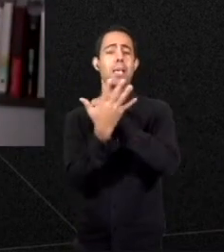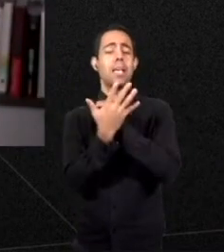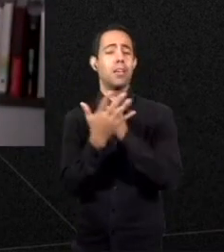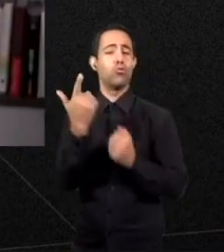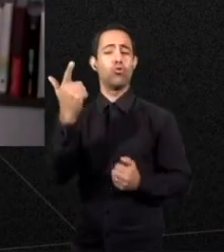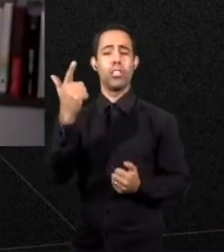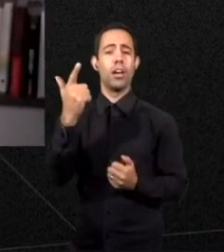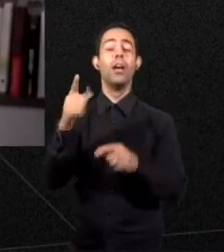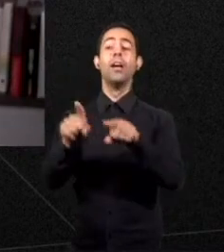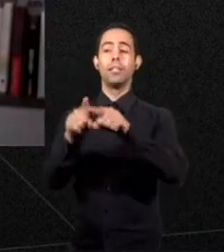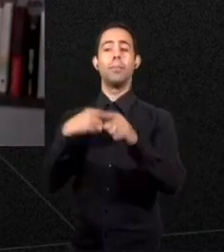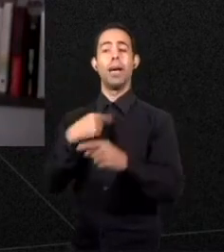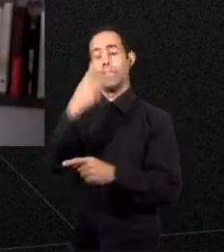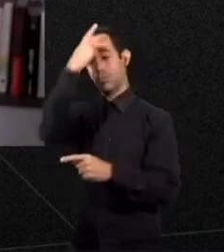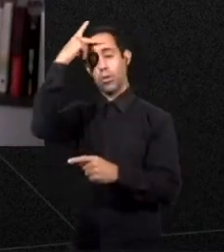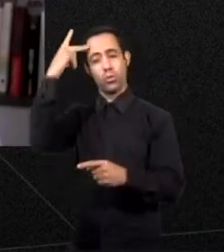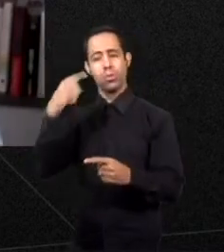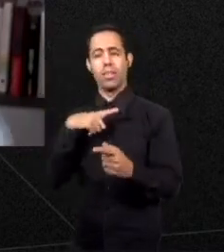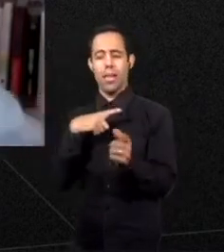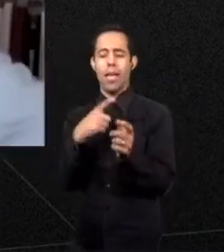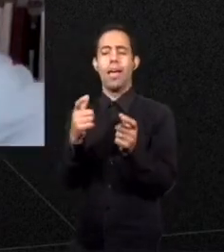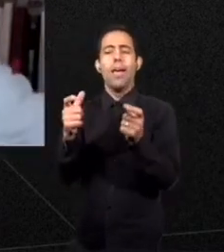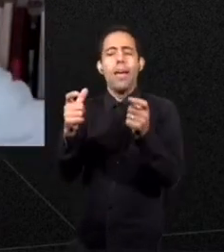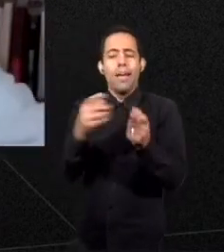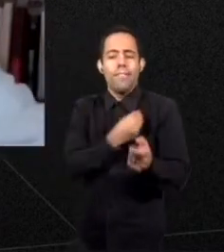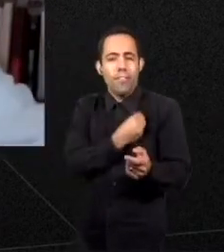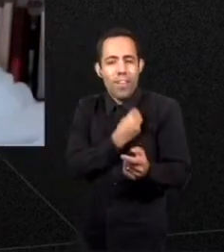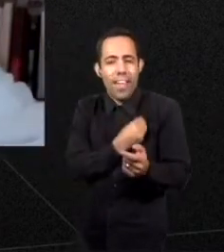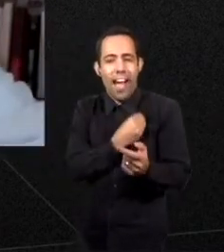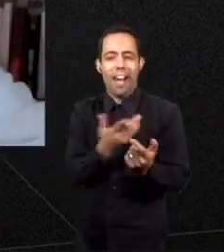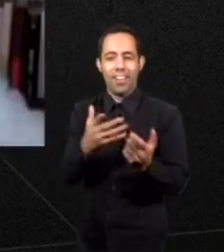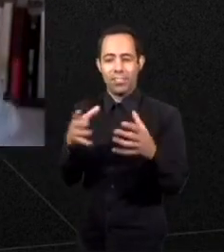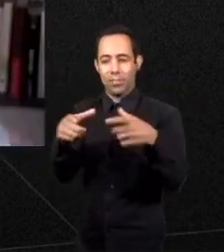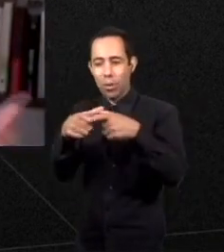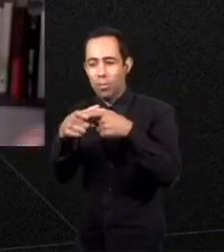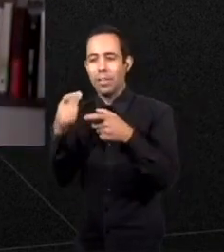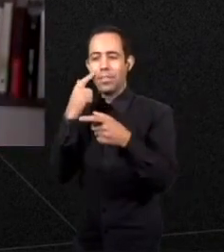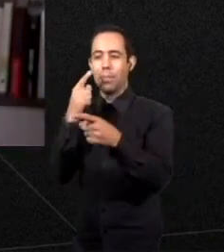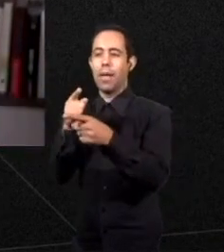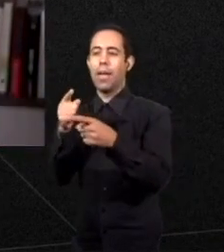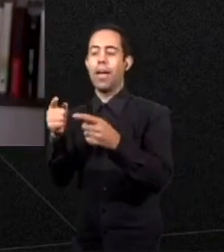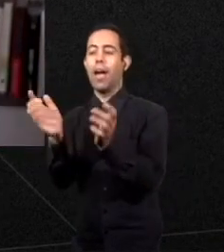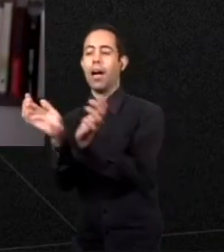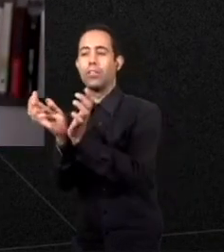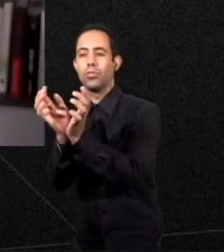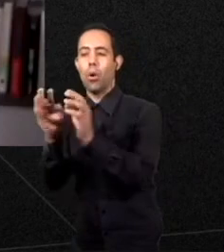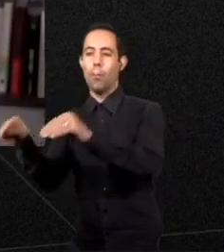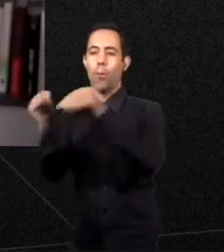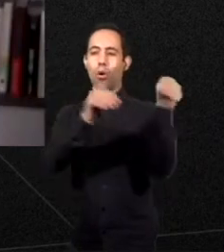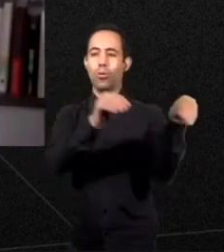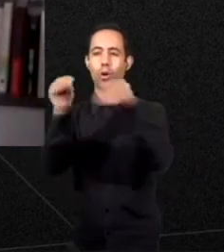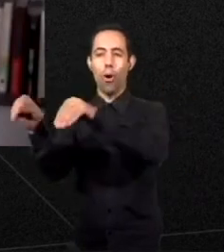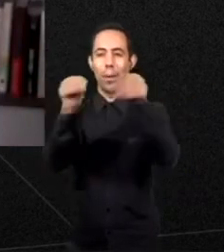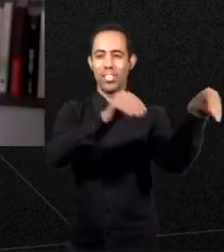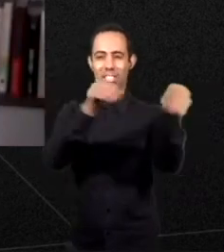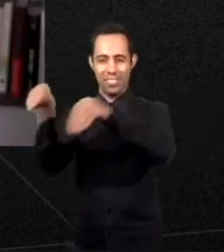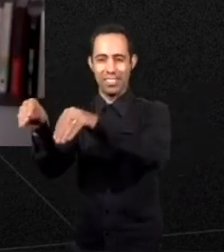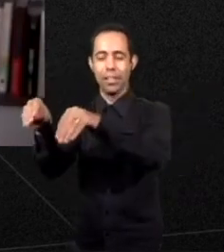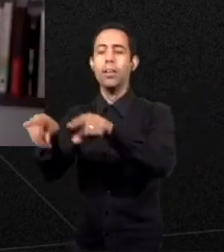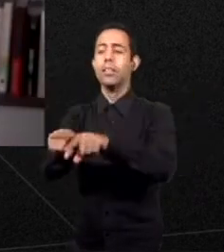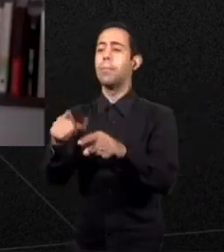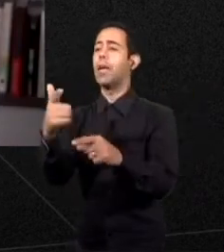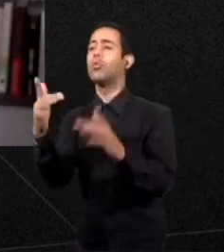groups, moving constantly over a big territory, and they did not have a lot of contact, close contact